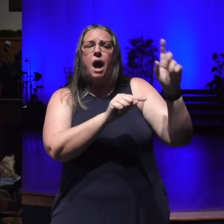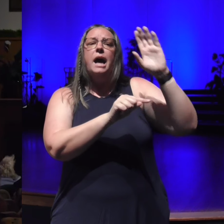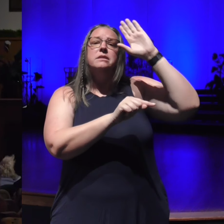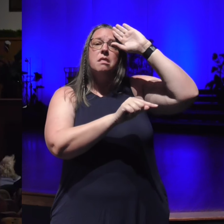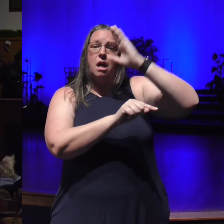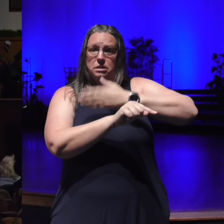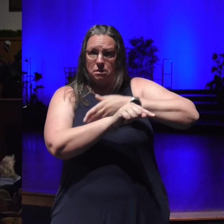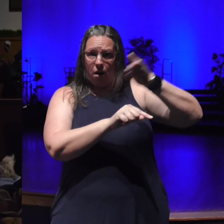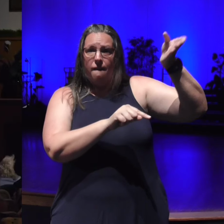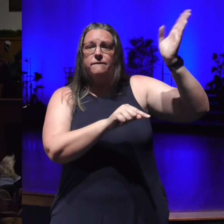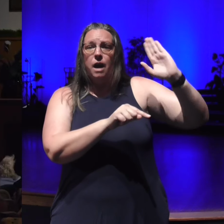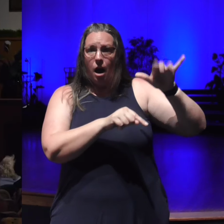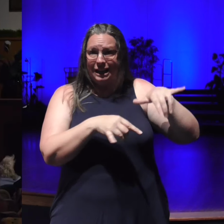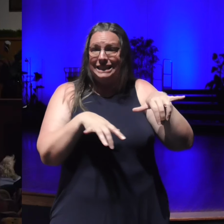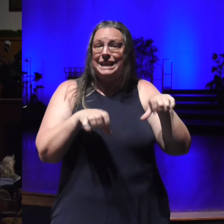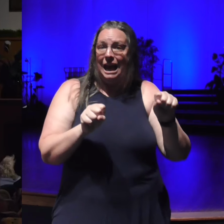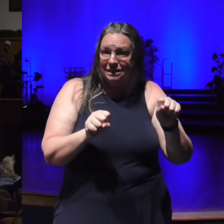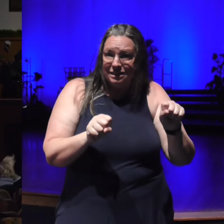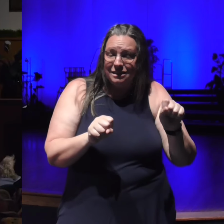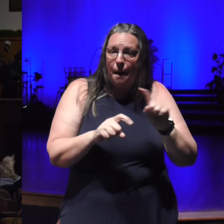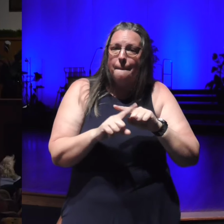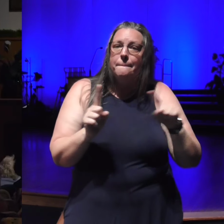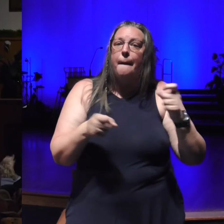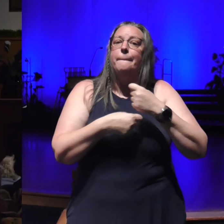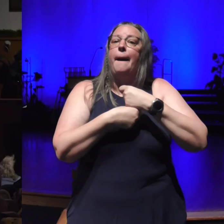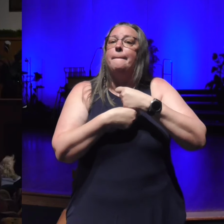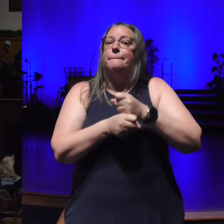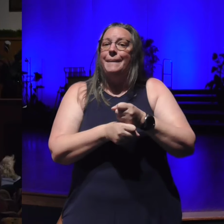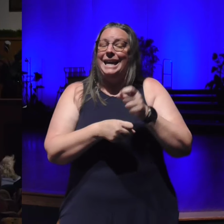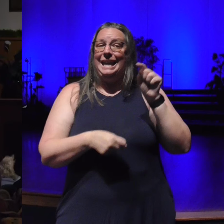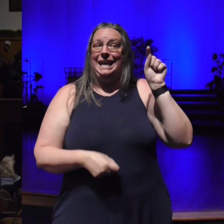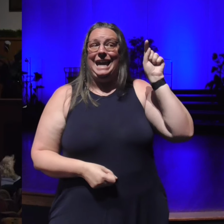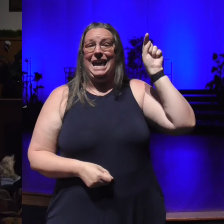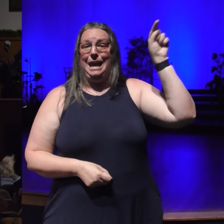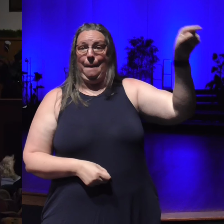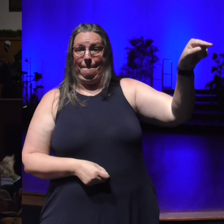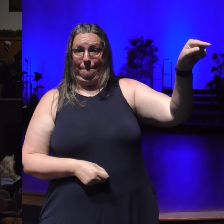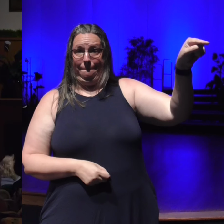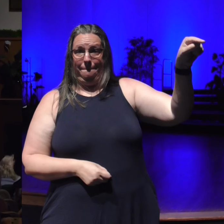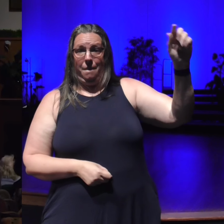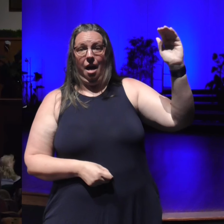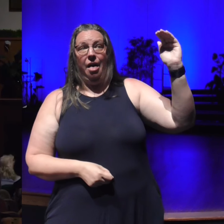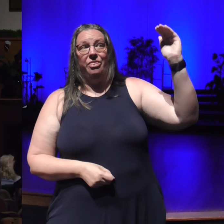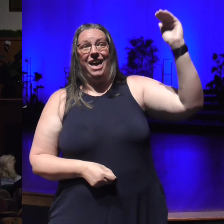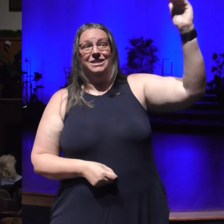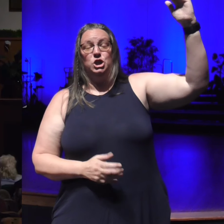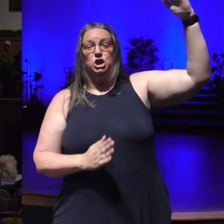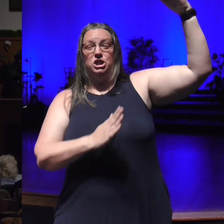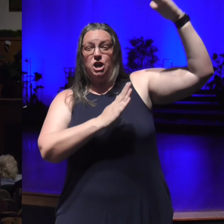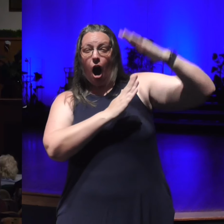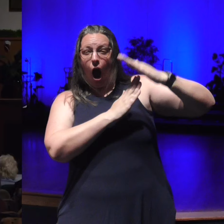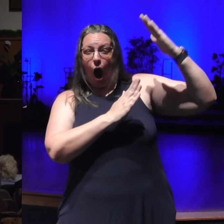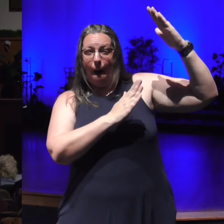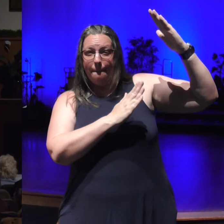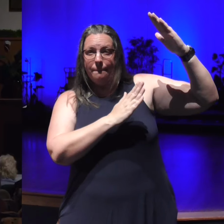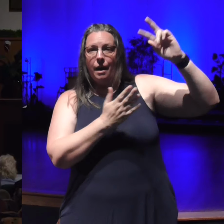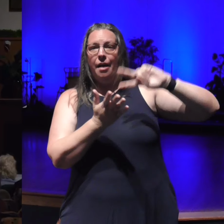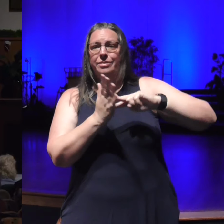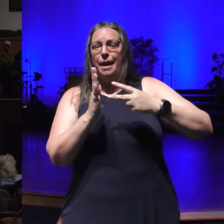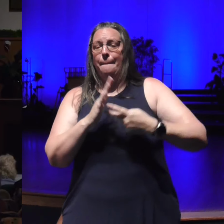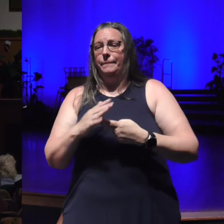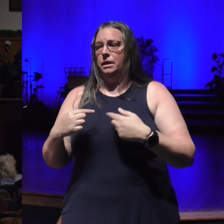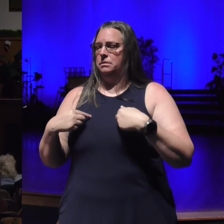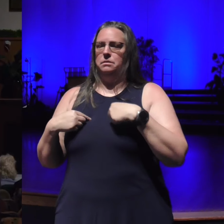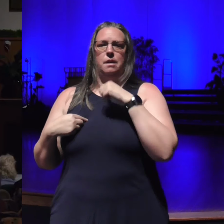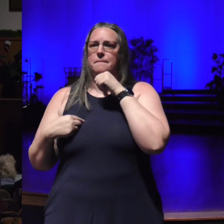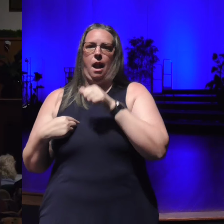thing there, Watts says, is that by making him up on the top of that penthouse, we unconsciously make an agreement that we never have to be like